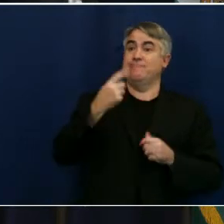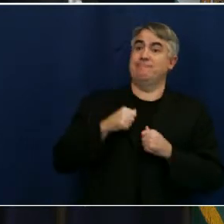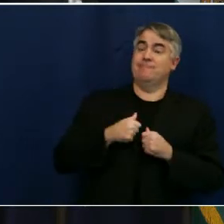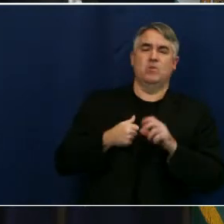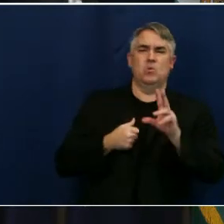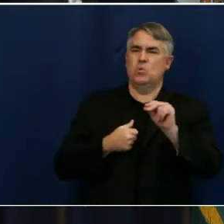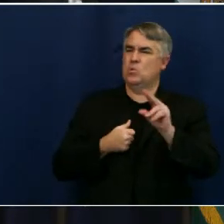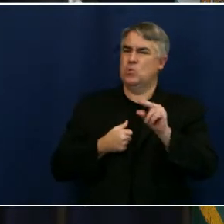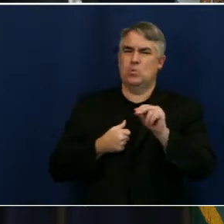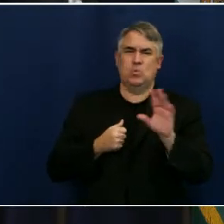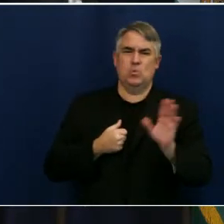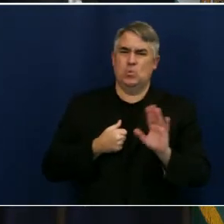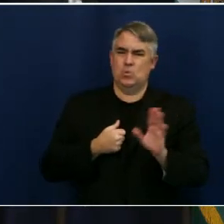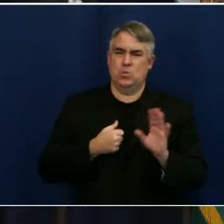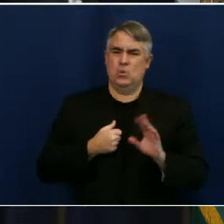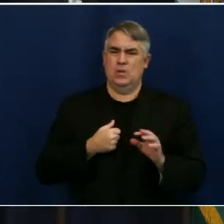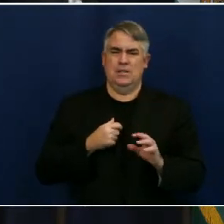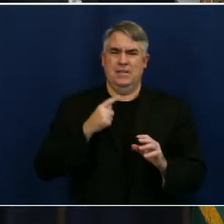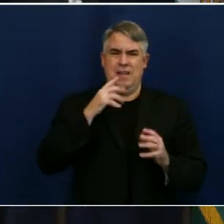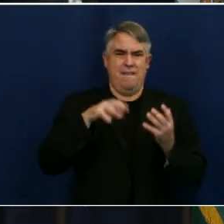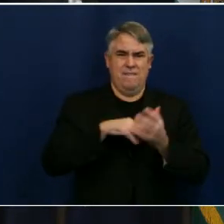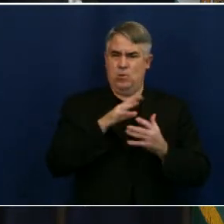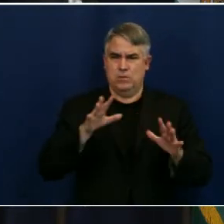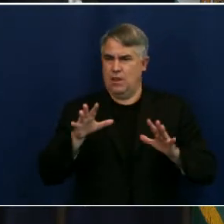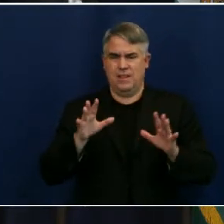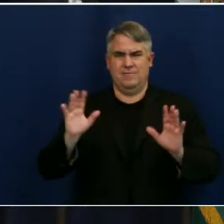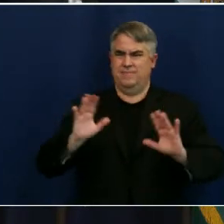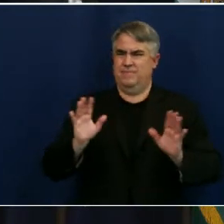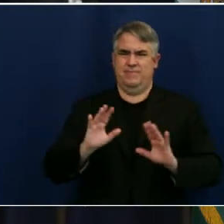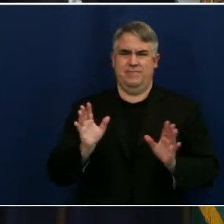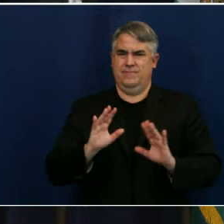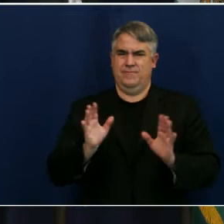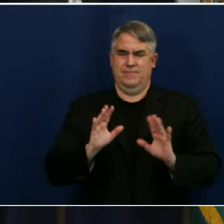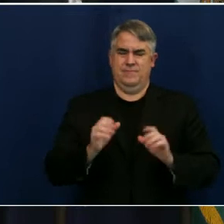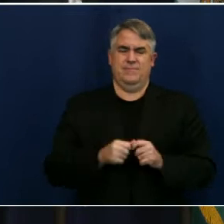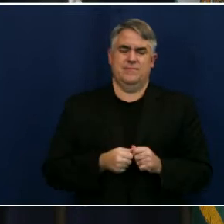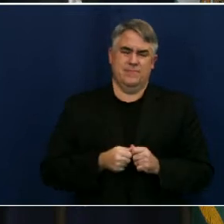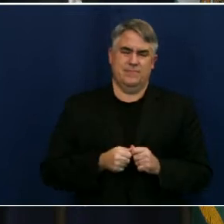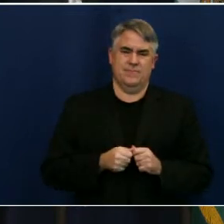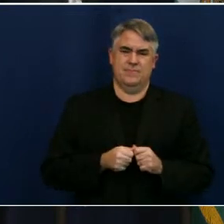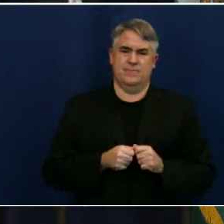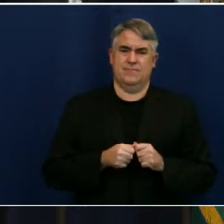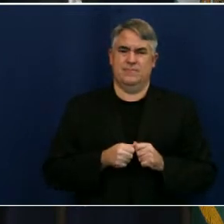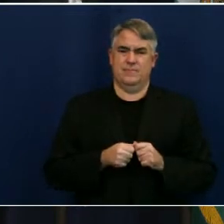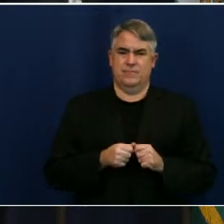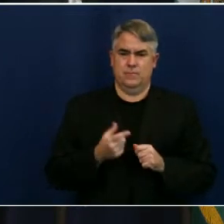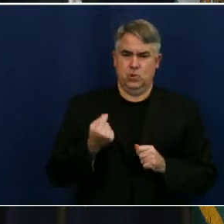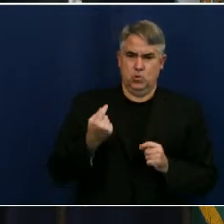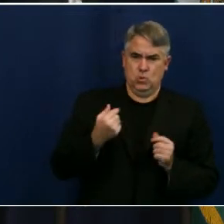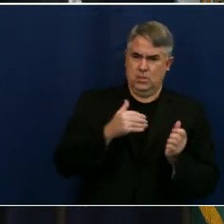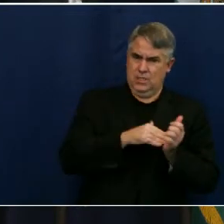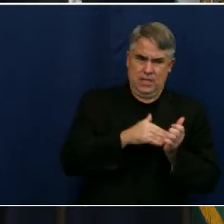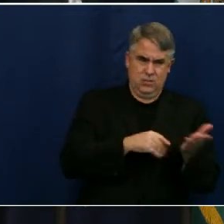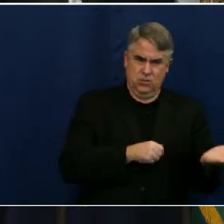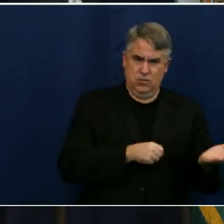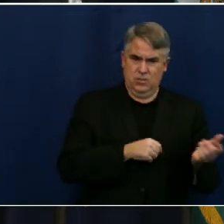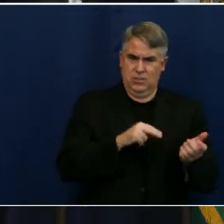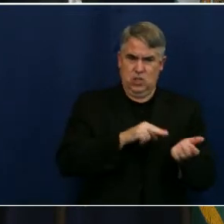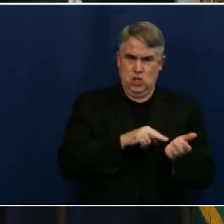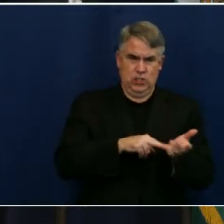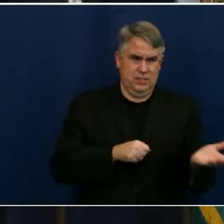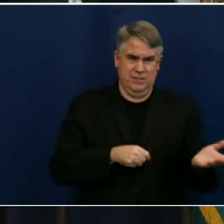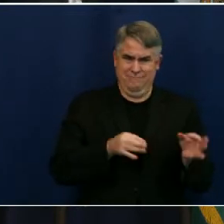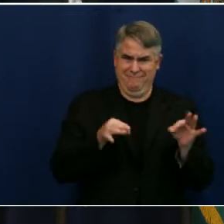prioritization will be confusing for our general public because there are also essential workers that need to be vaccinated. And the